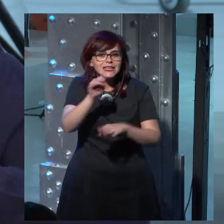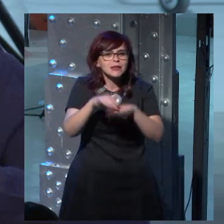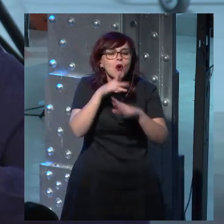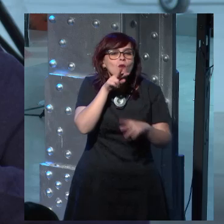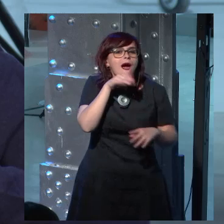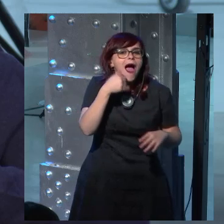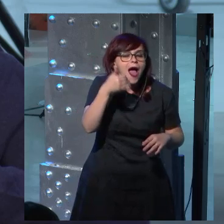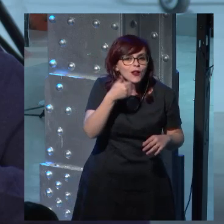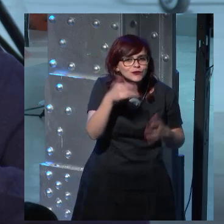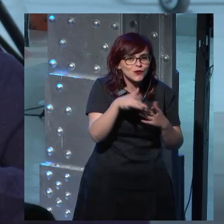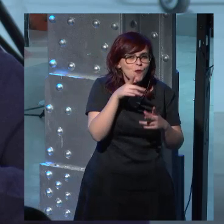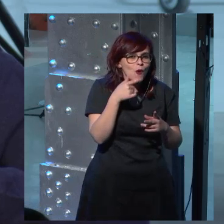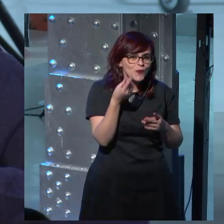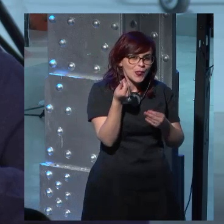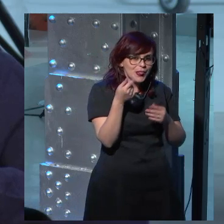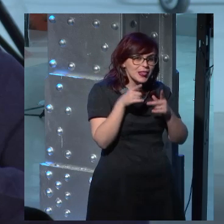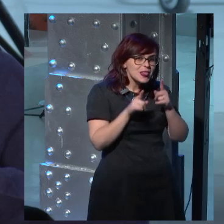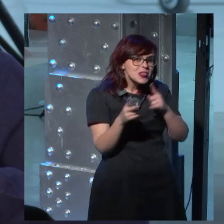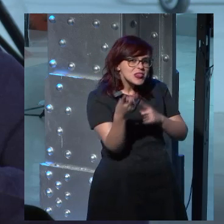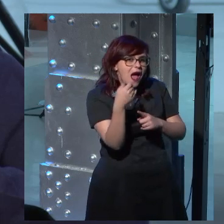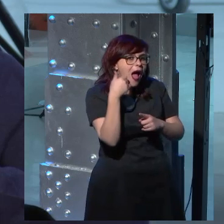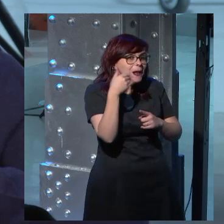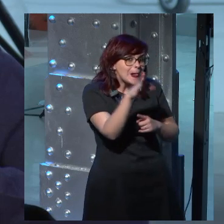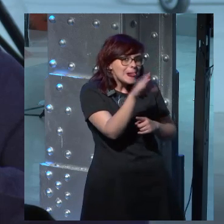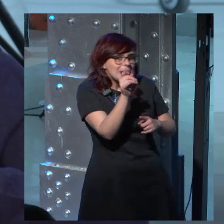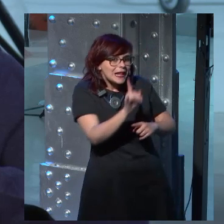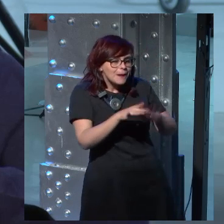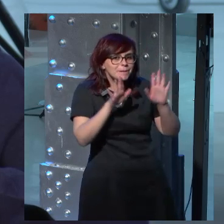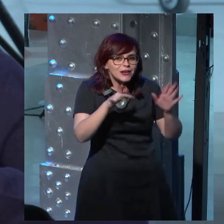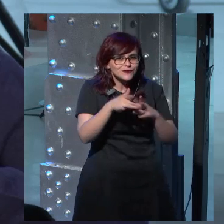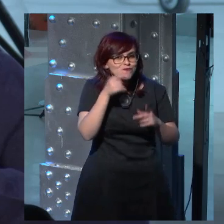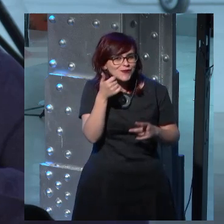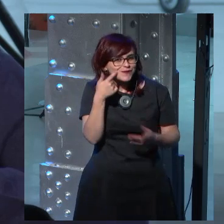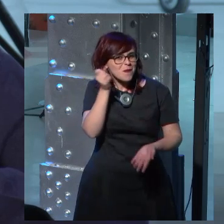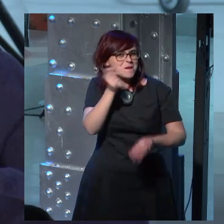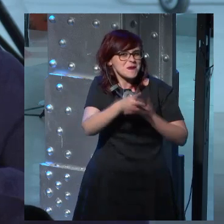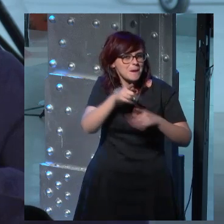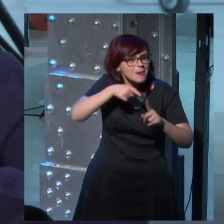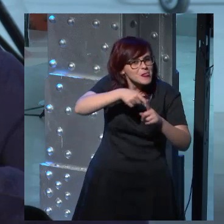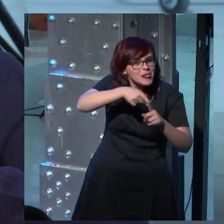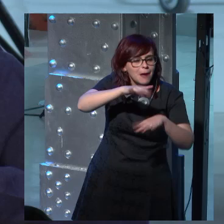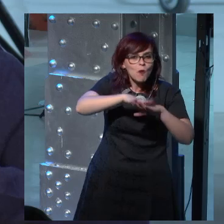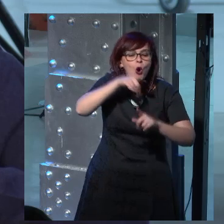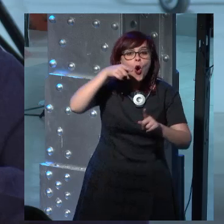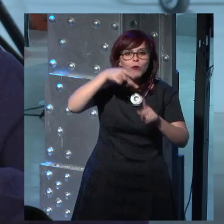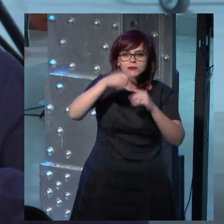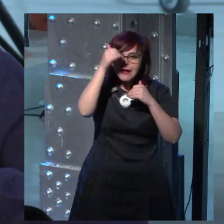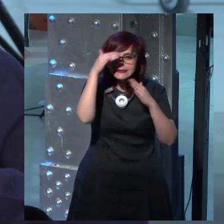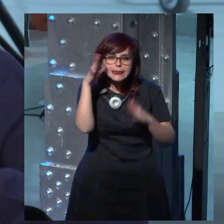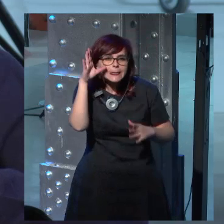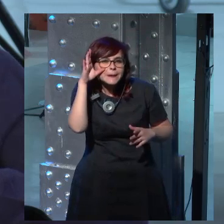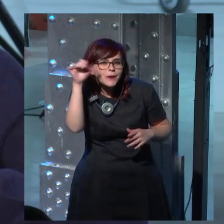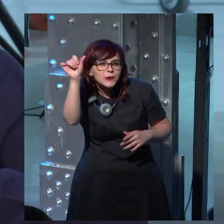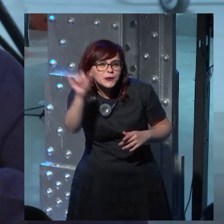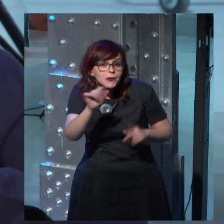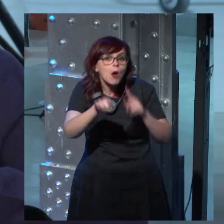double meaning you might read into it probably is intentional and probably matters. So they watch it on